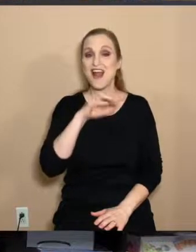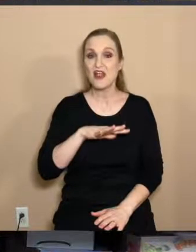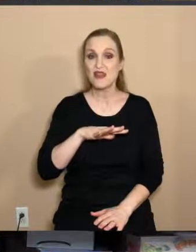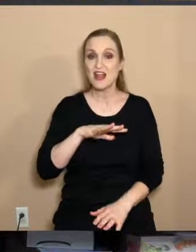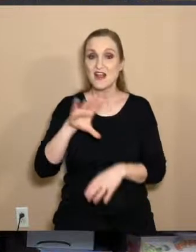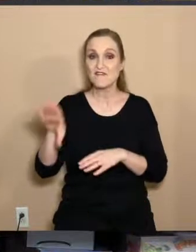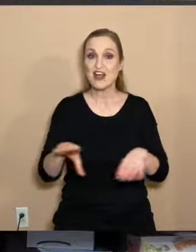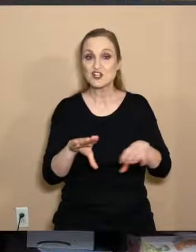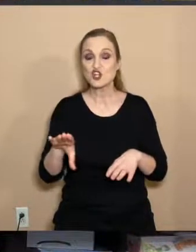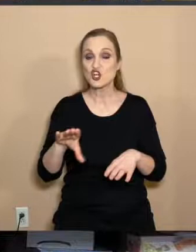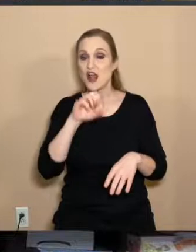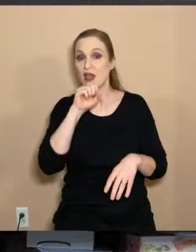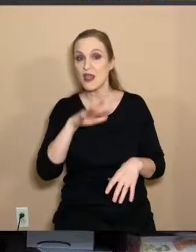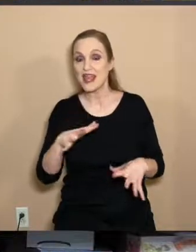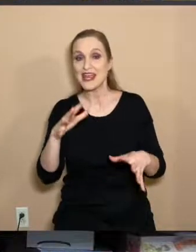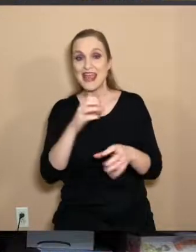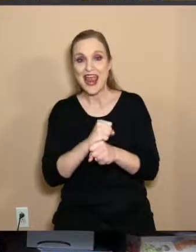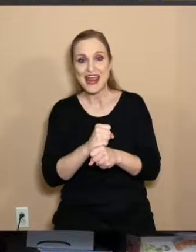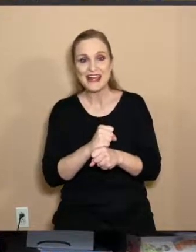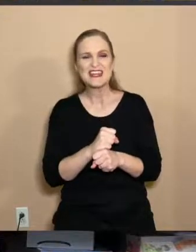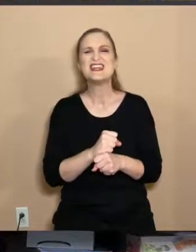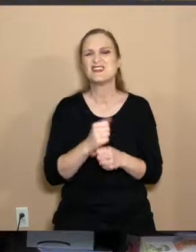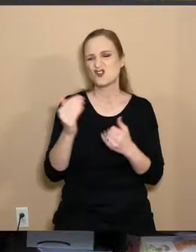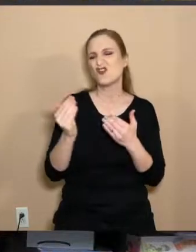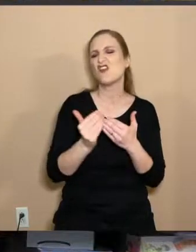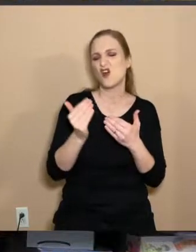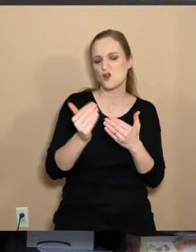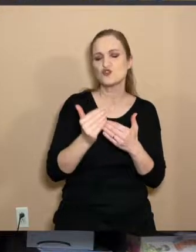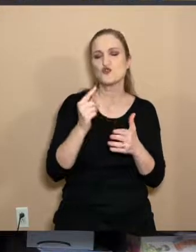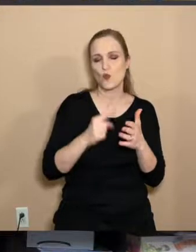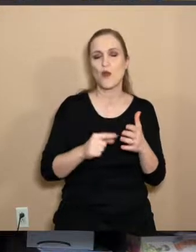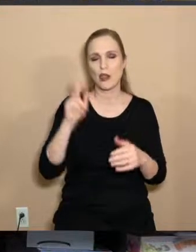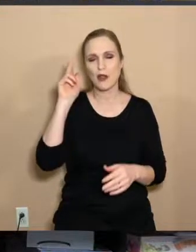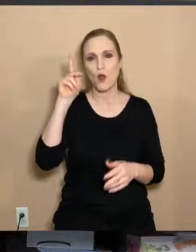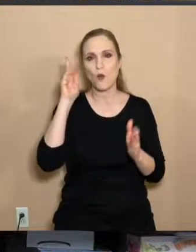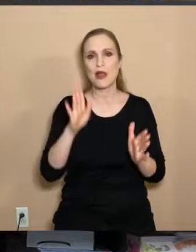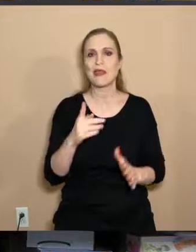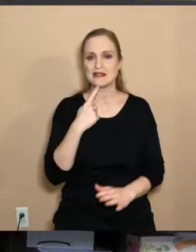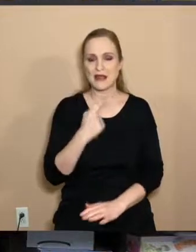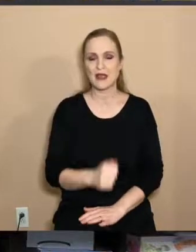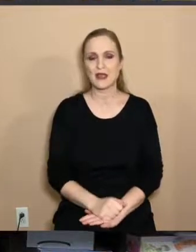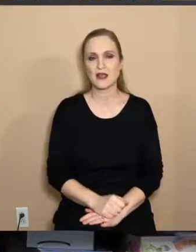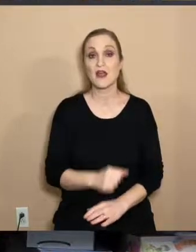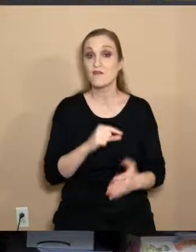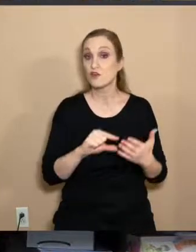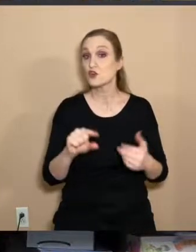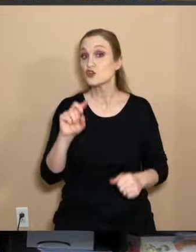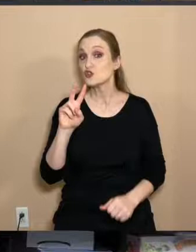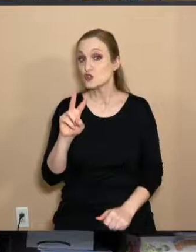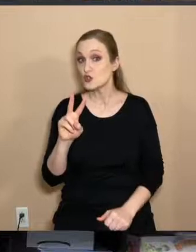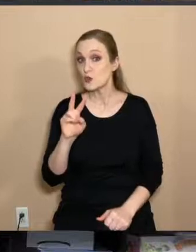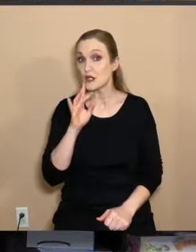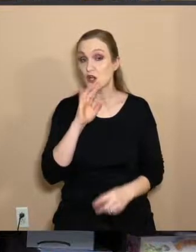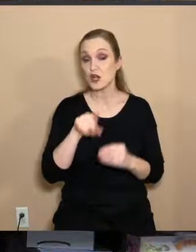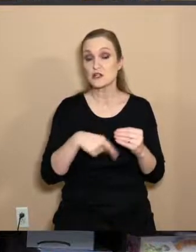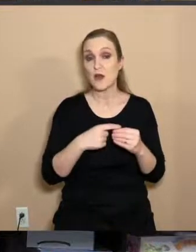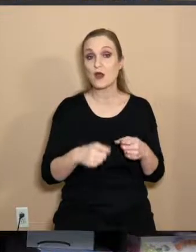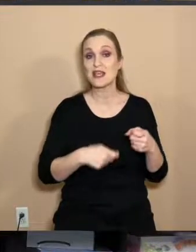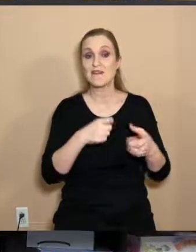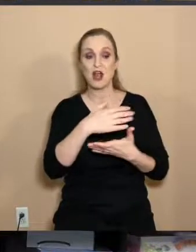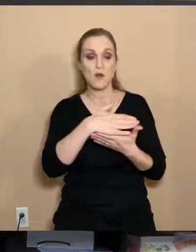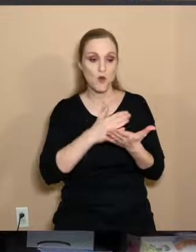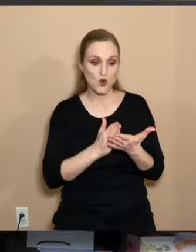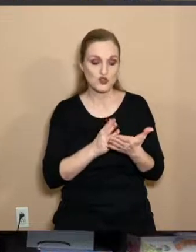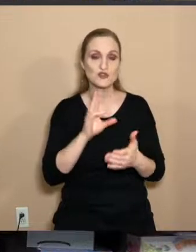is something that's similar, I think, to what the Qoheleth is saying here. Now, in verse 2, when he talks about giving a portion